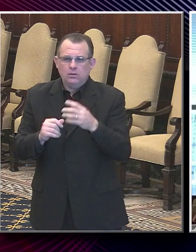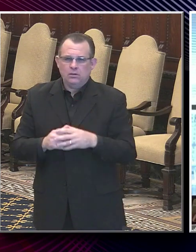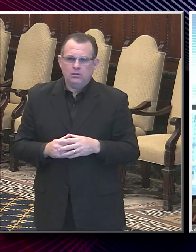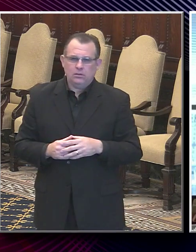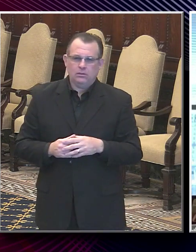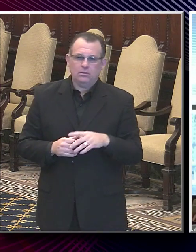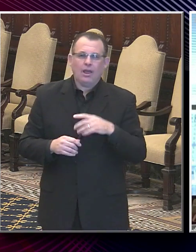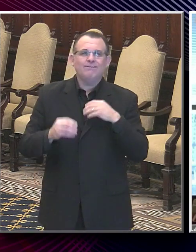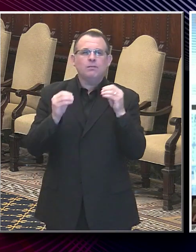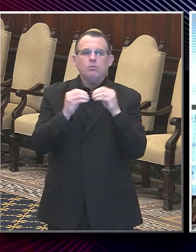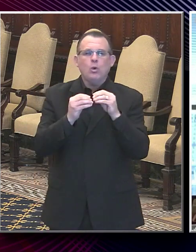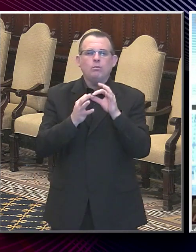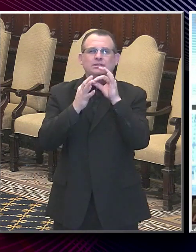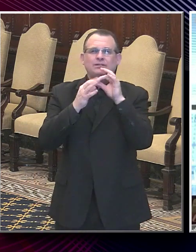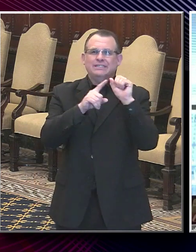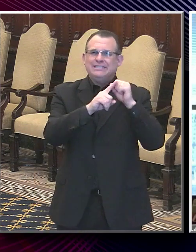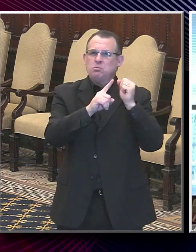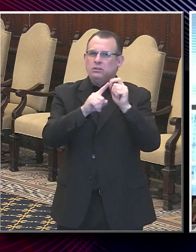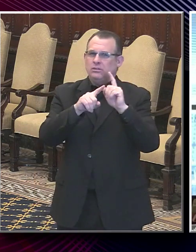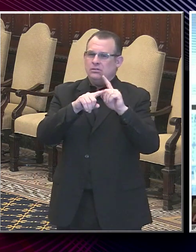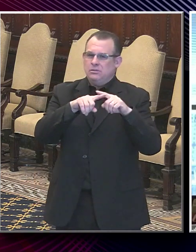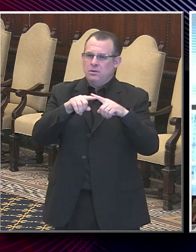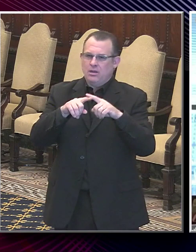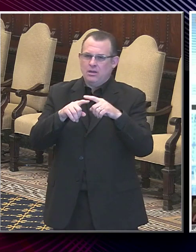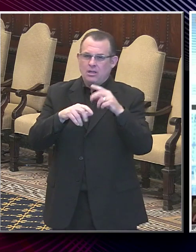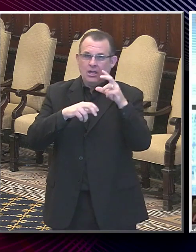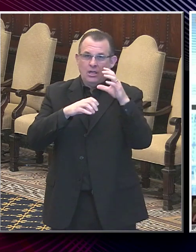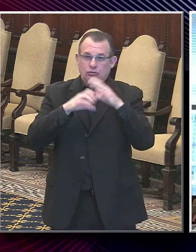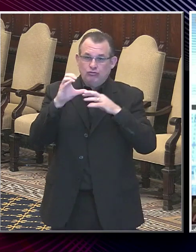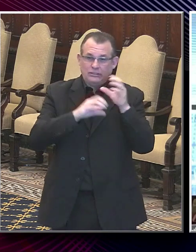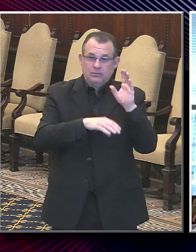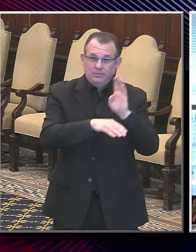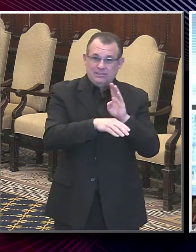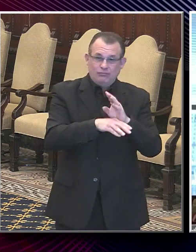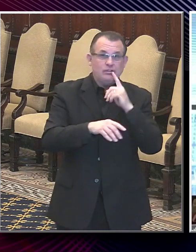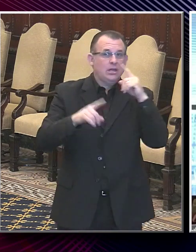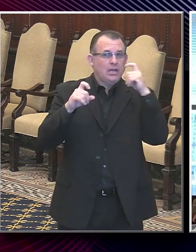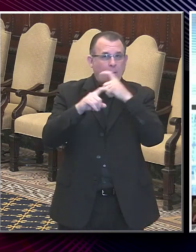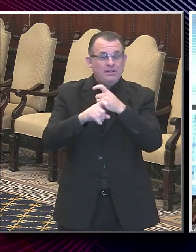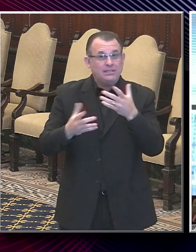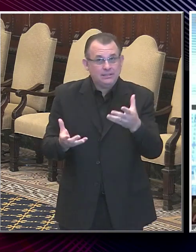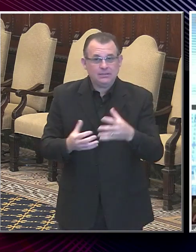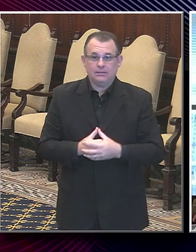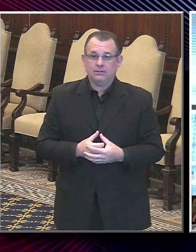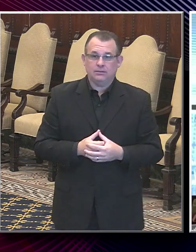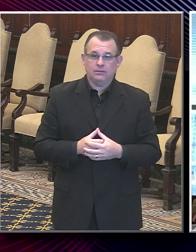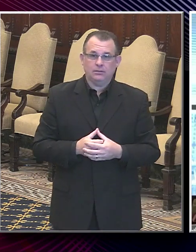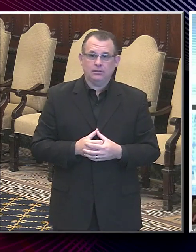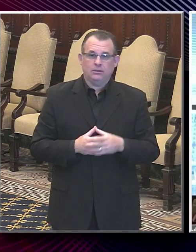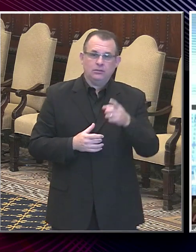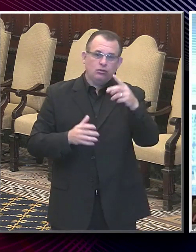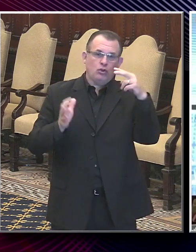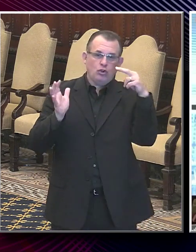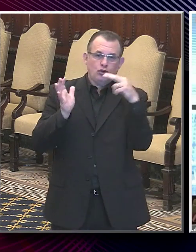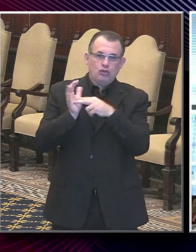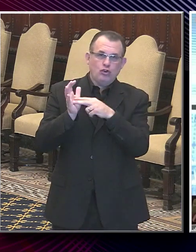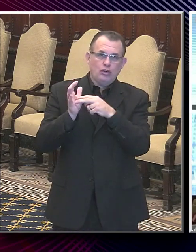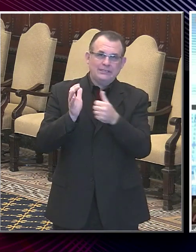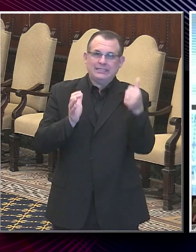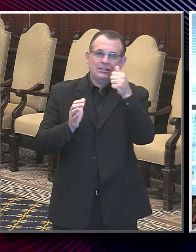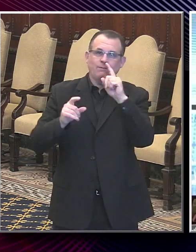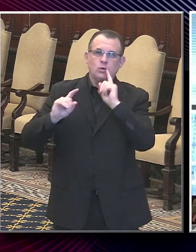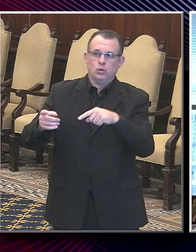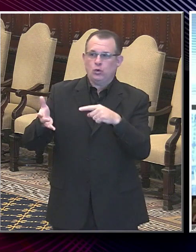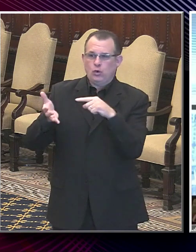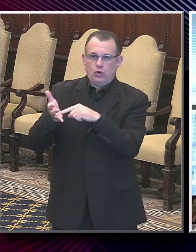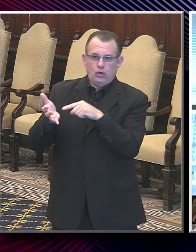because the construction industry is complicated. But I think we are. Why don't you take a look at the executive order, and then if you have questions, you can certainly